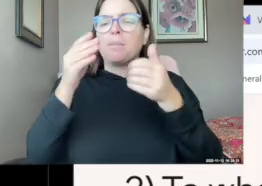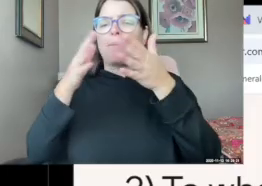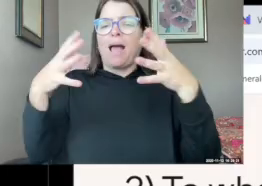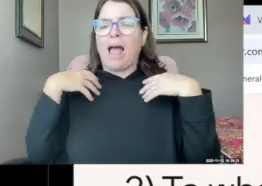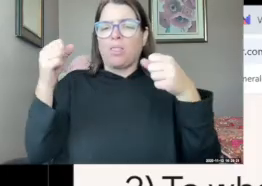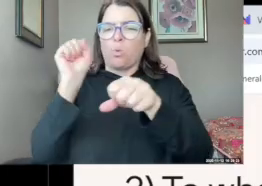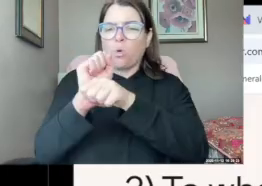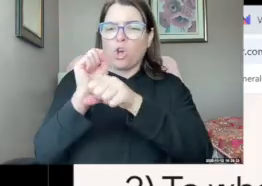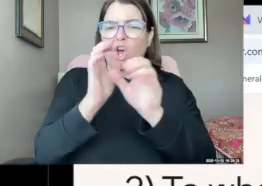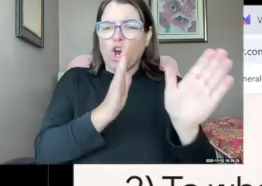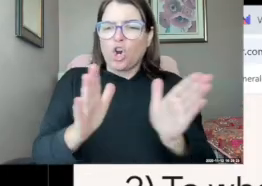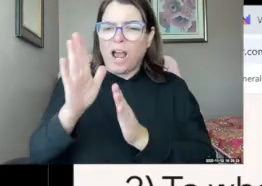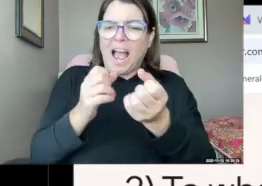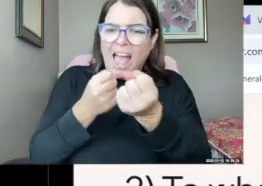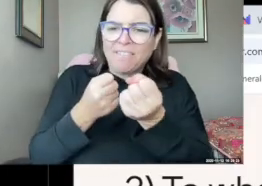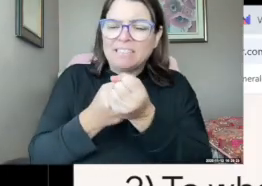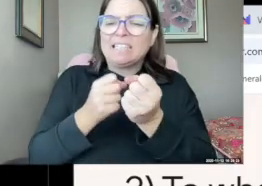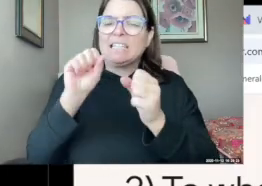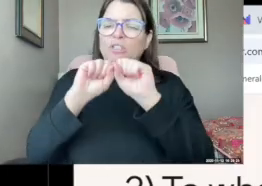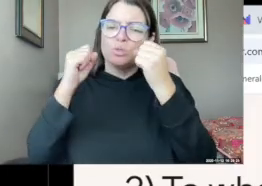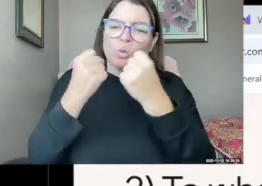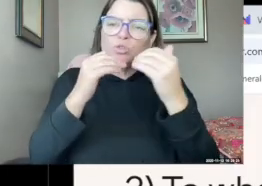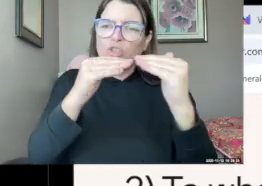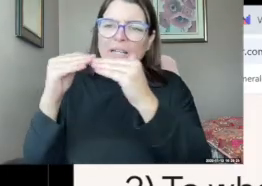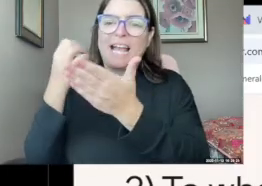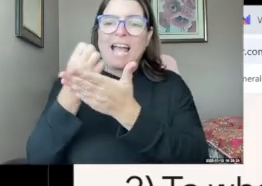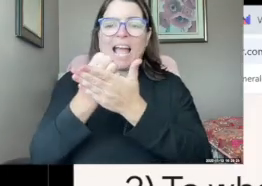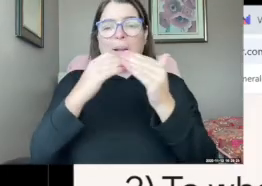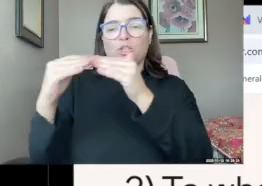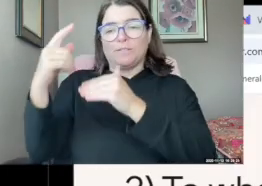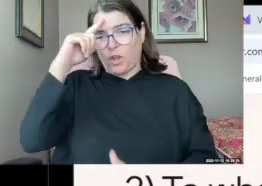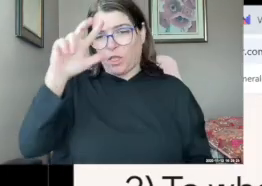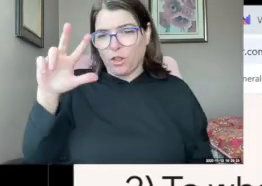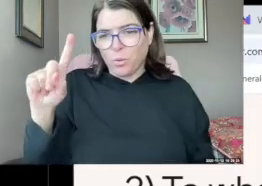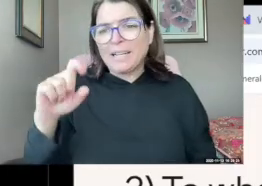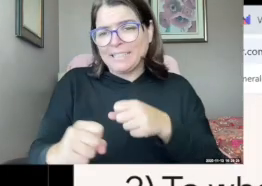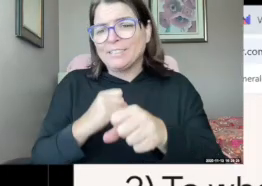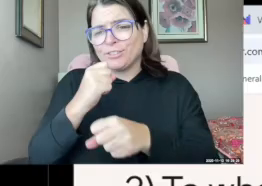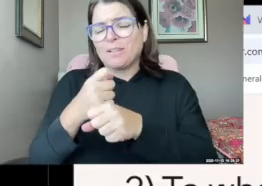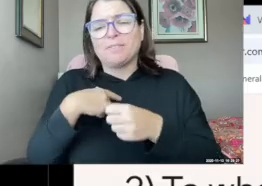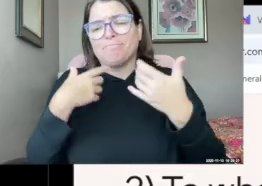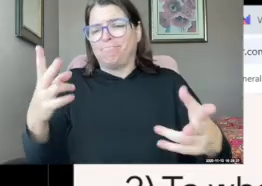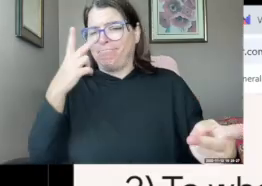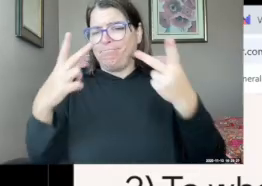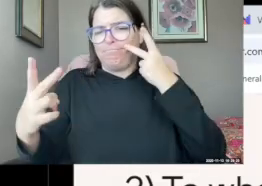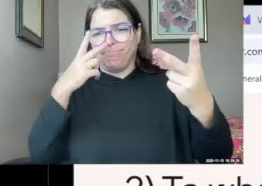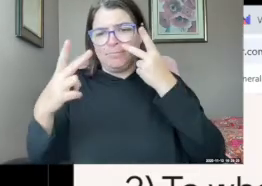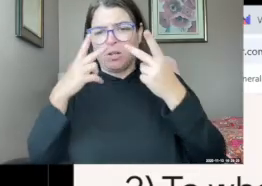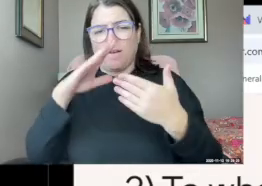public health work, organizing advocacy and social justice, economic justice for 31